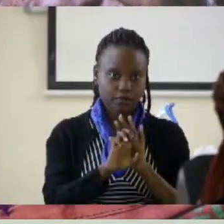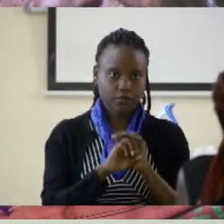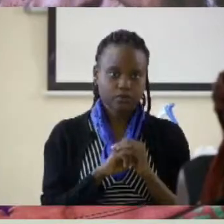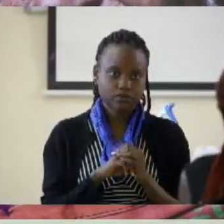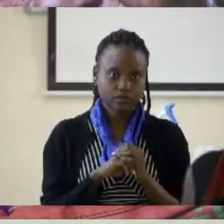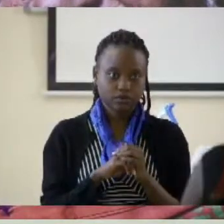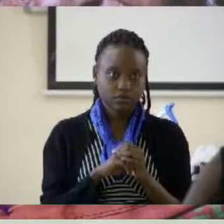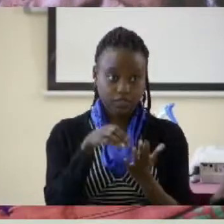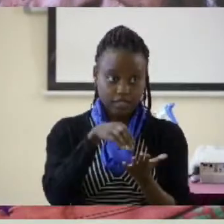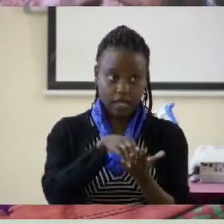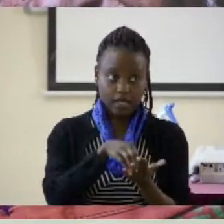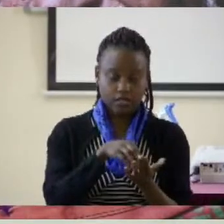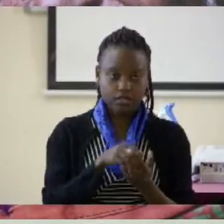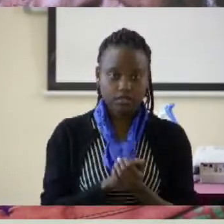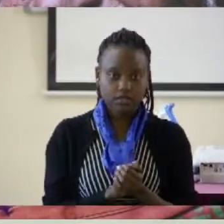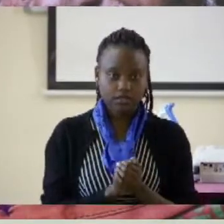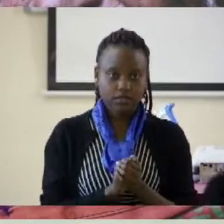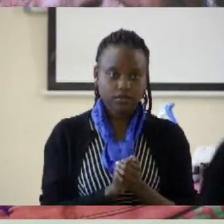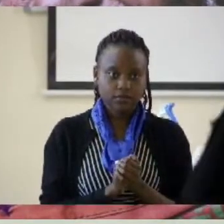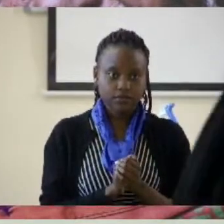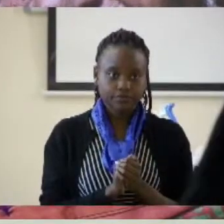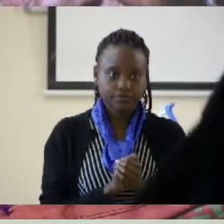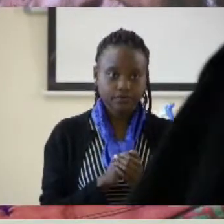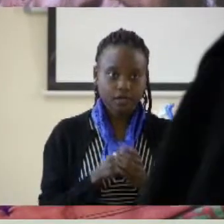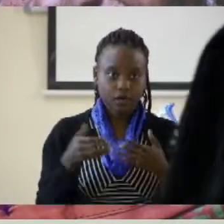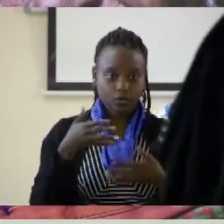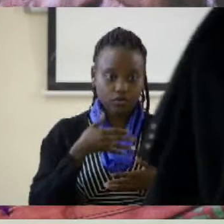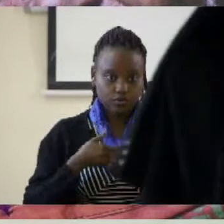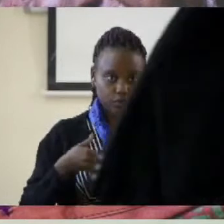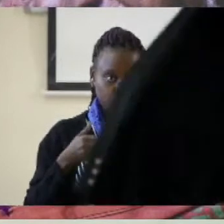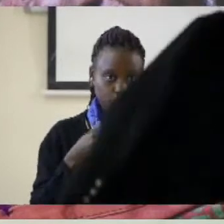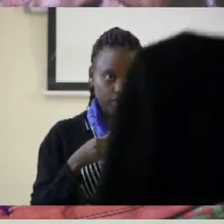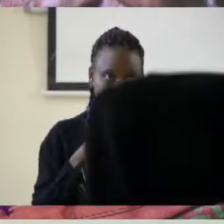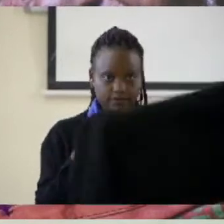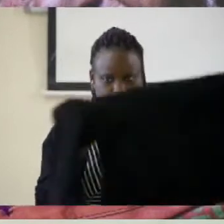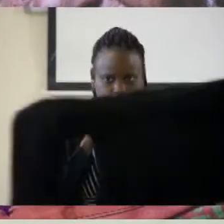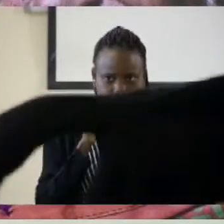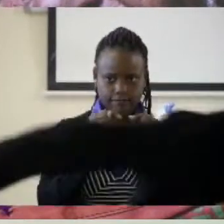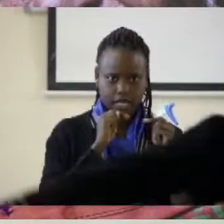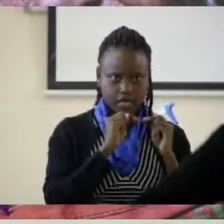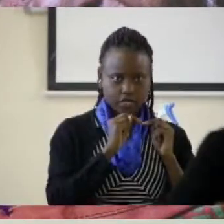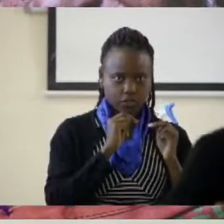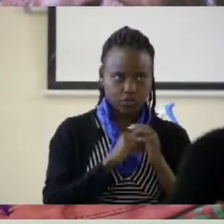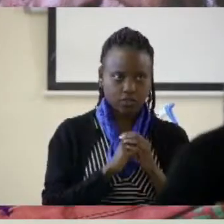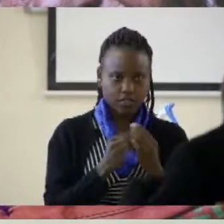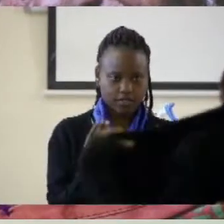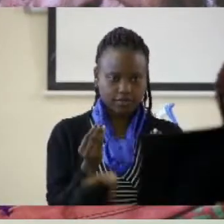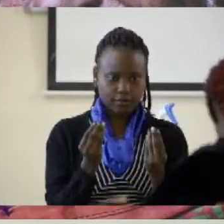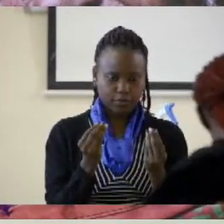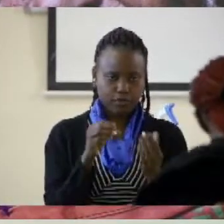it's a case where I was involved in mediation. And it's a simple